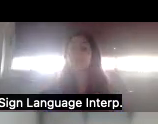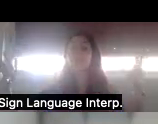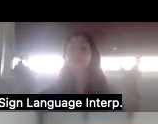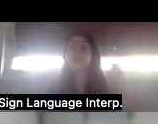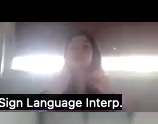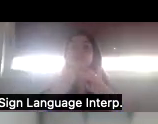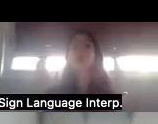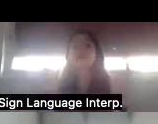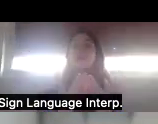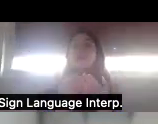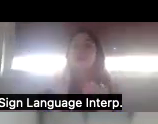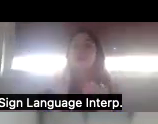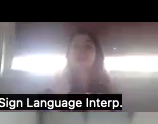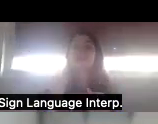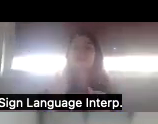that